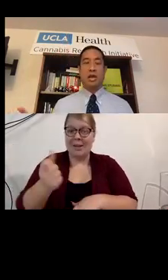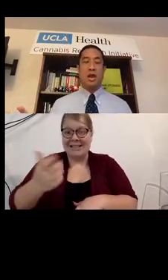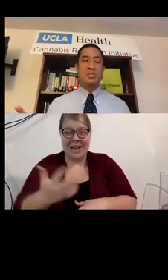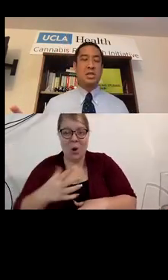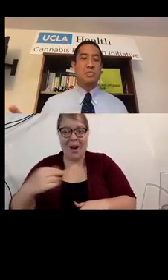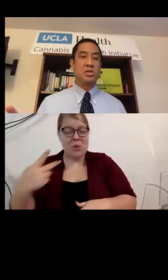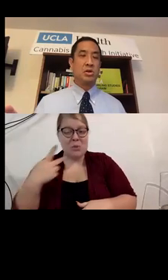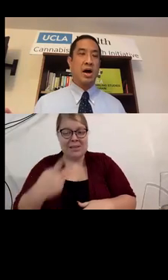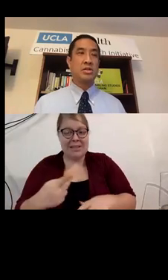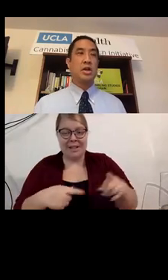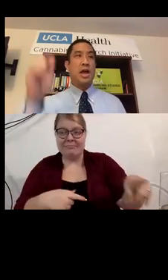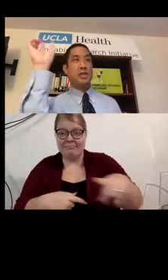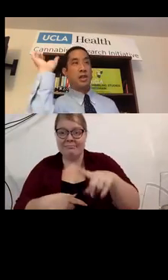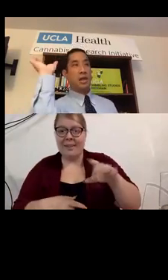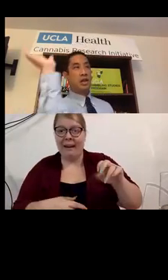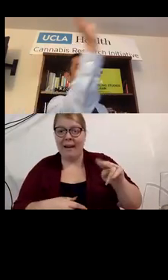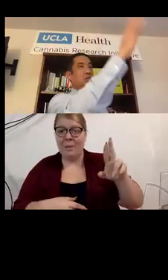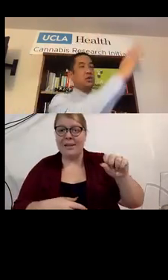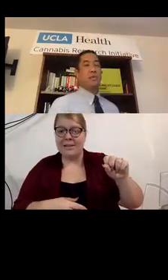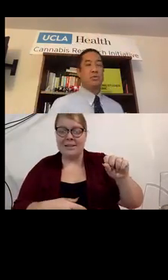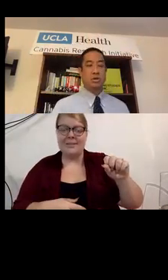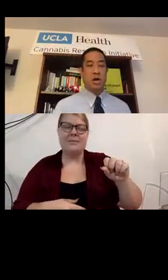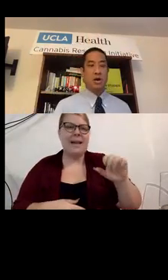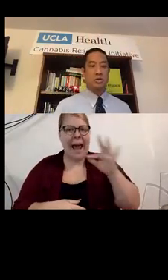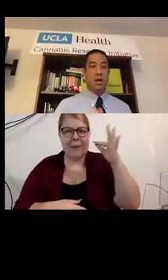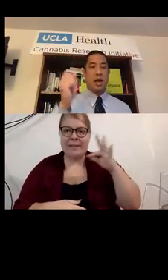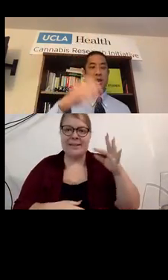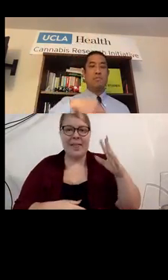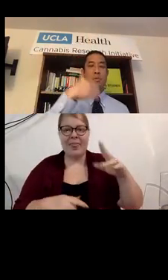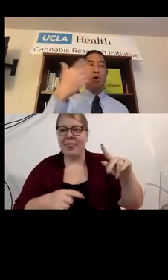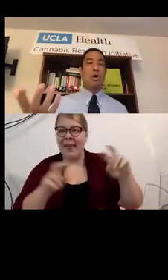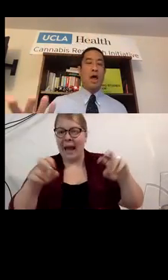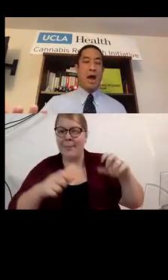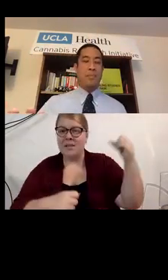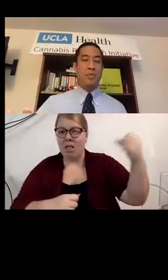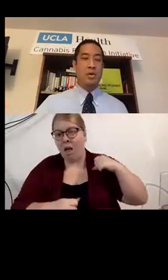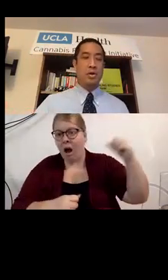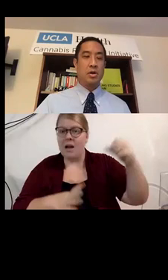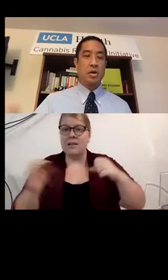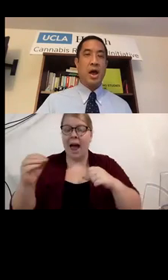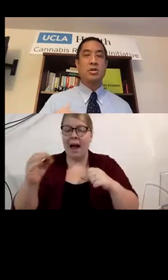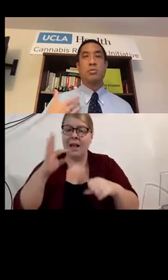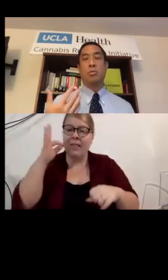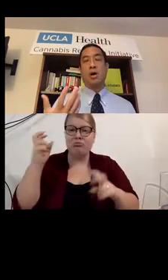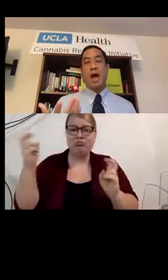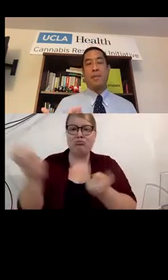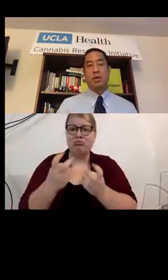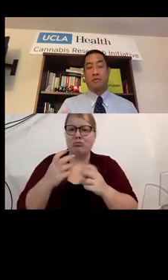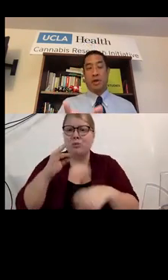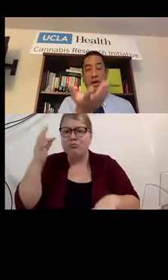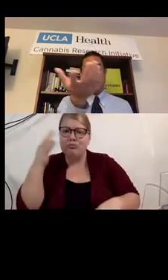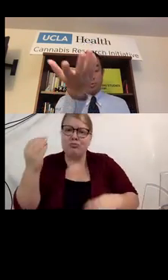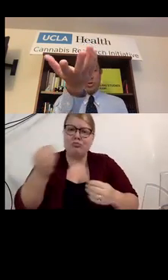of cannabis-themed slots, and then a cannabis consumption lounge, and then a mobile app. Imagine a mobile app,